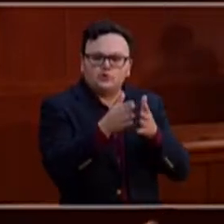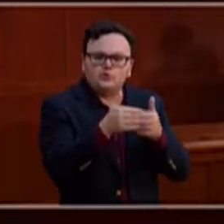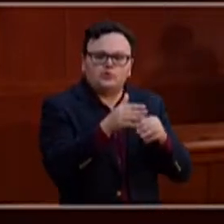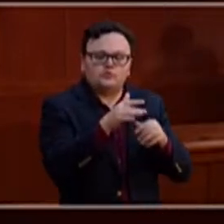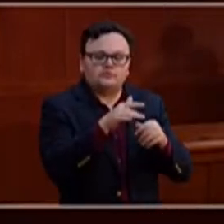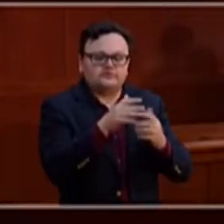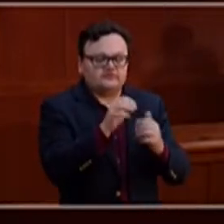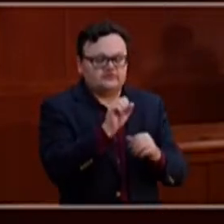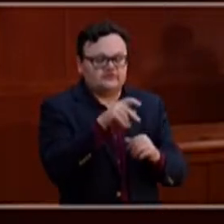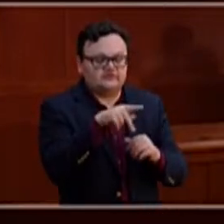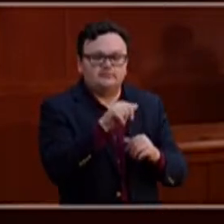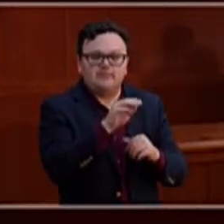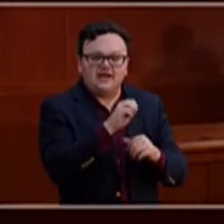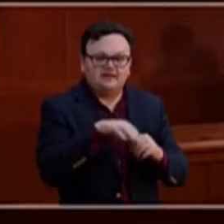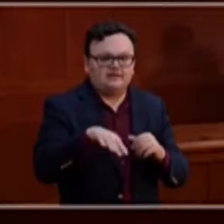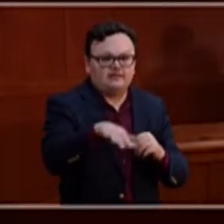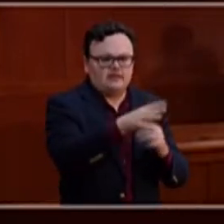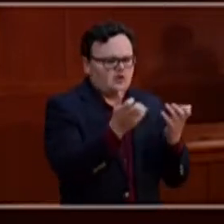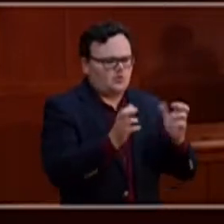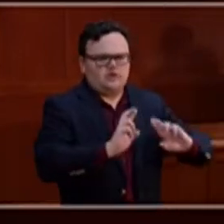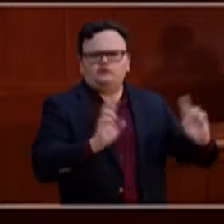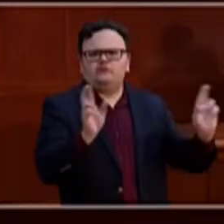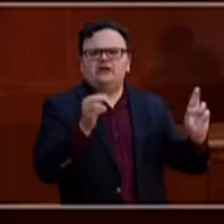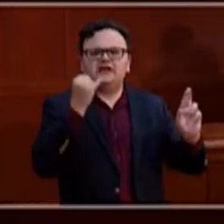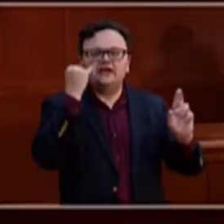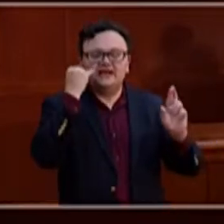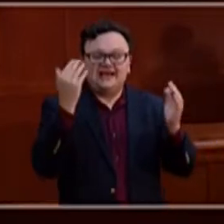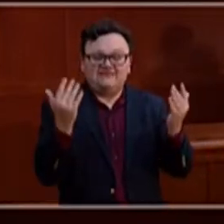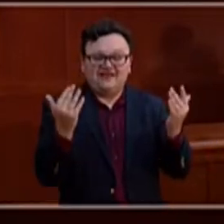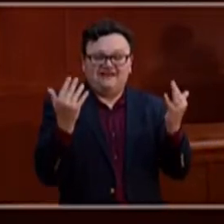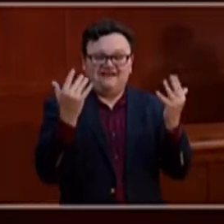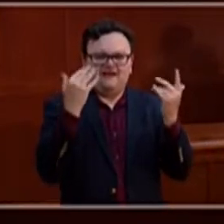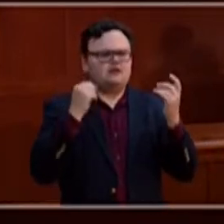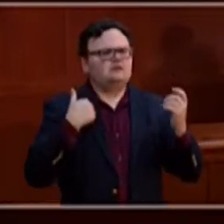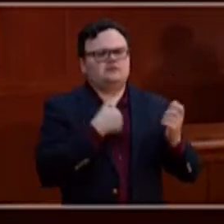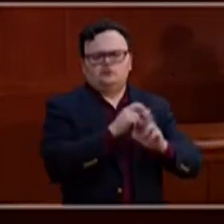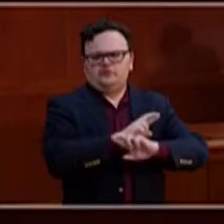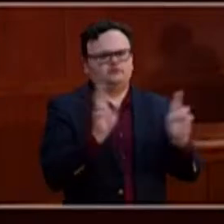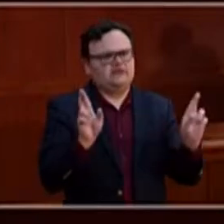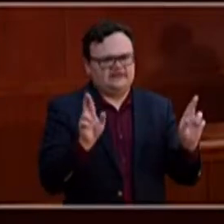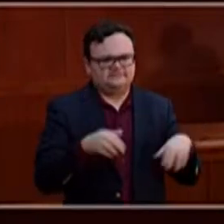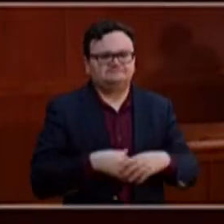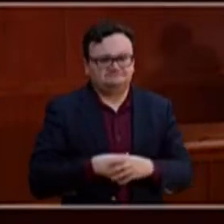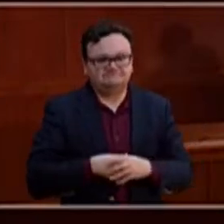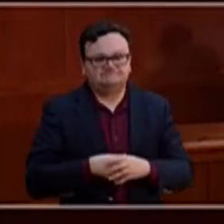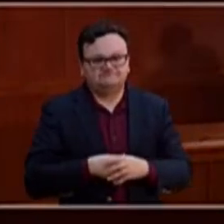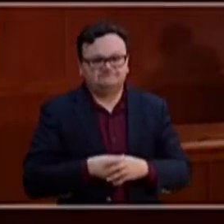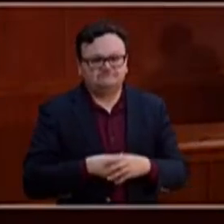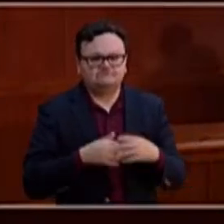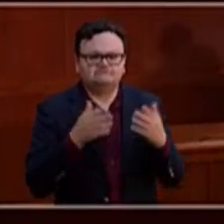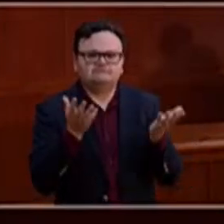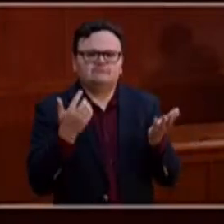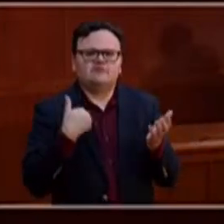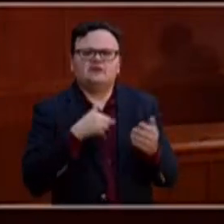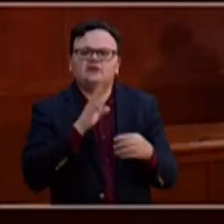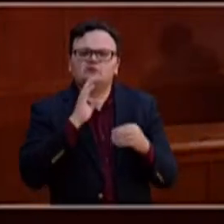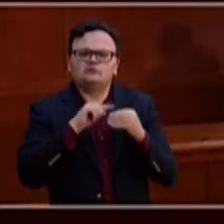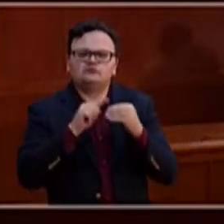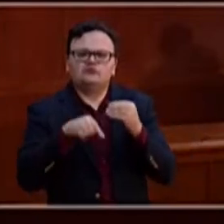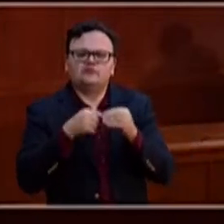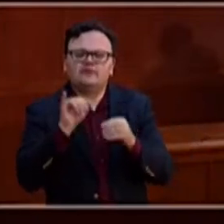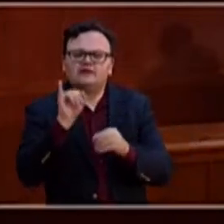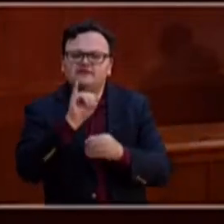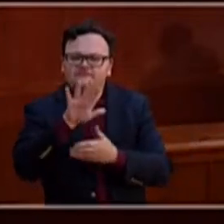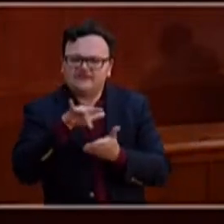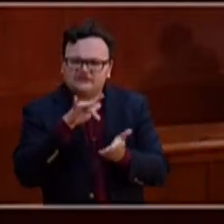future demand. So that pertains to all of the discussions around the field hospitals, the convention centers. What the hospitals